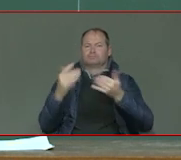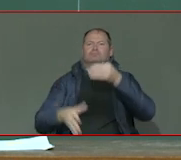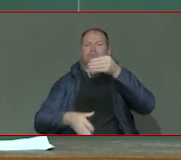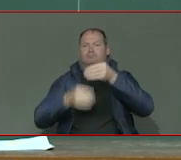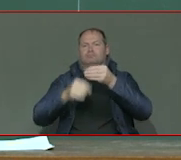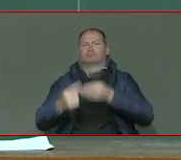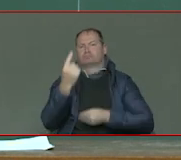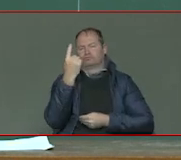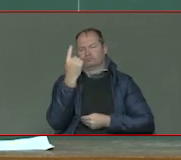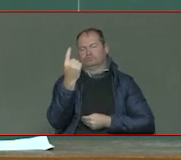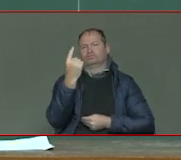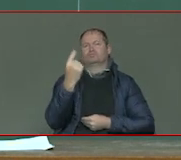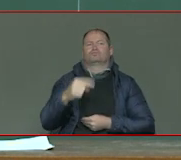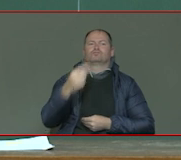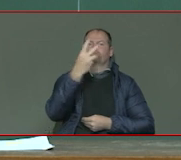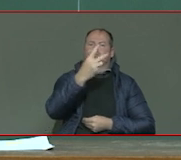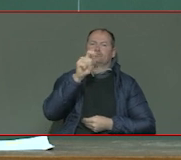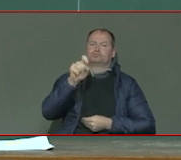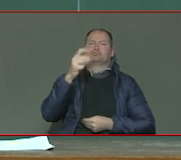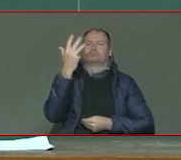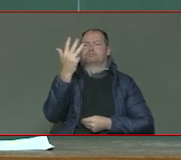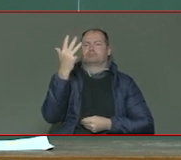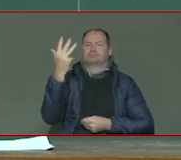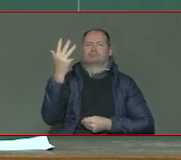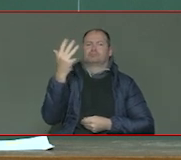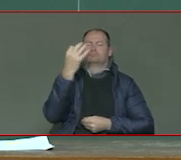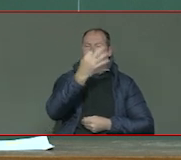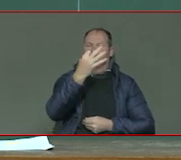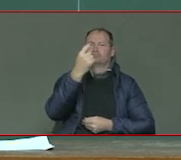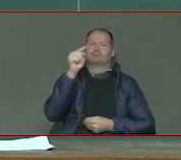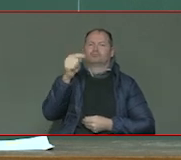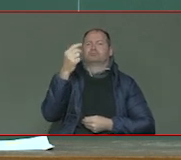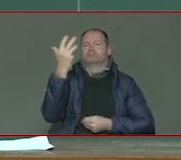999 into the expression, and it becomes